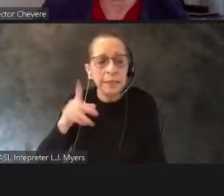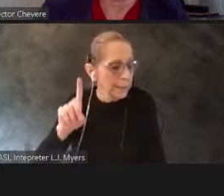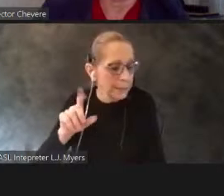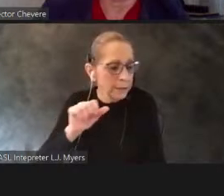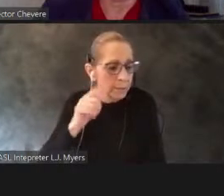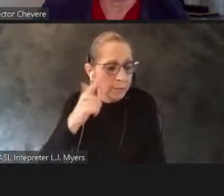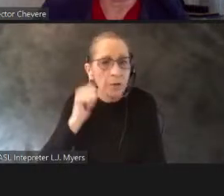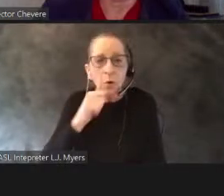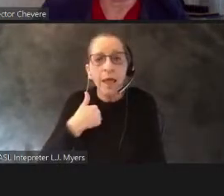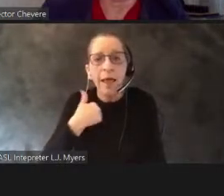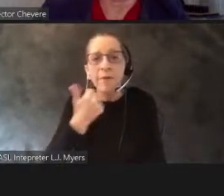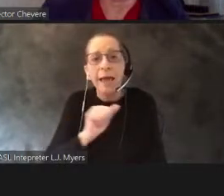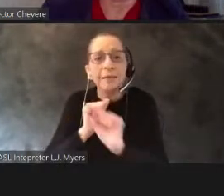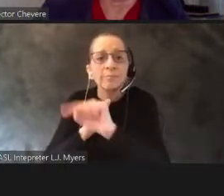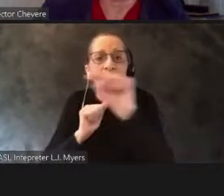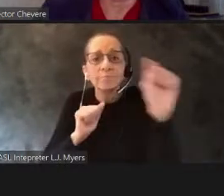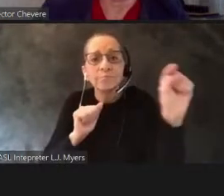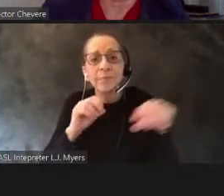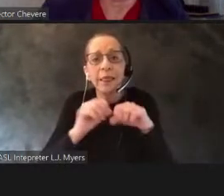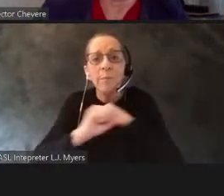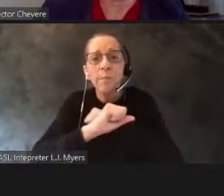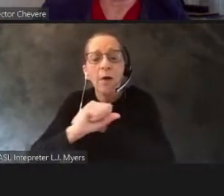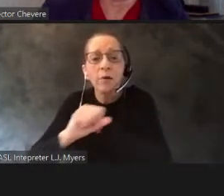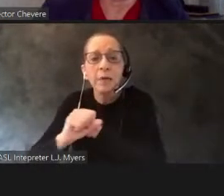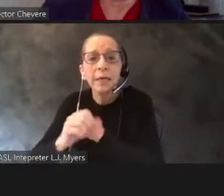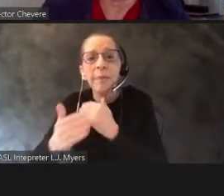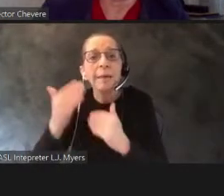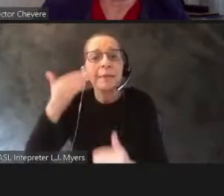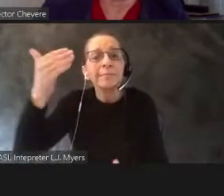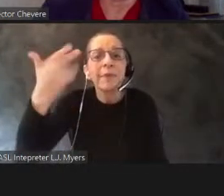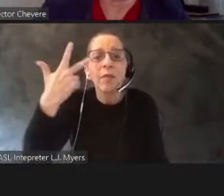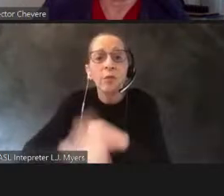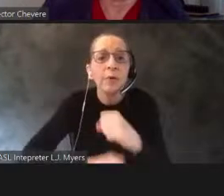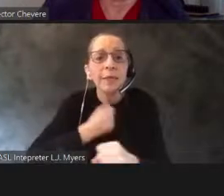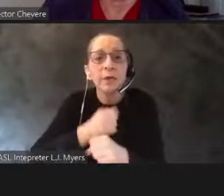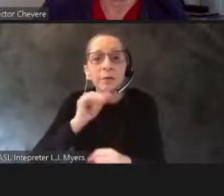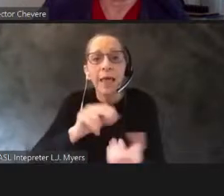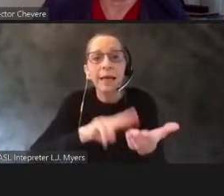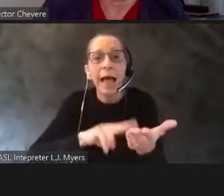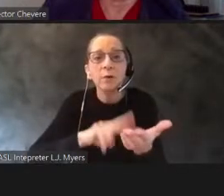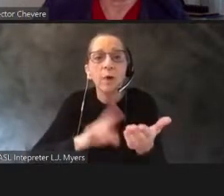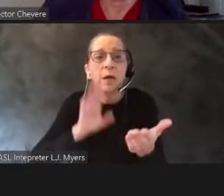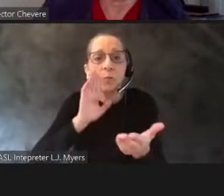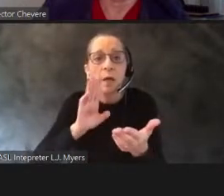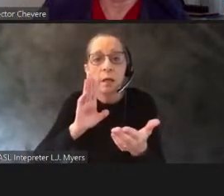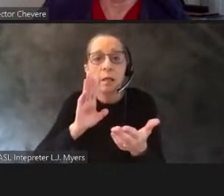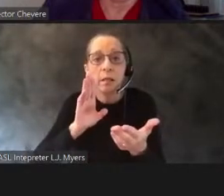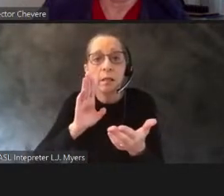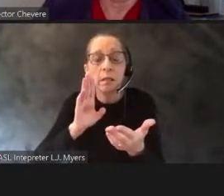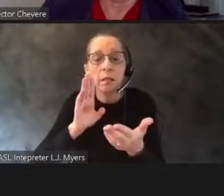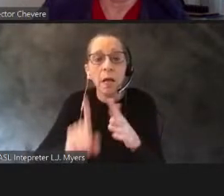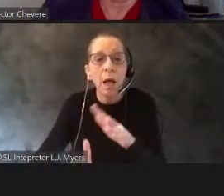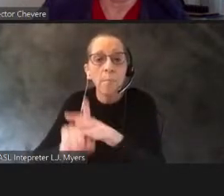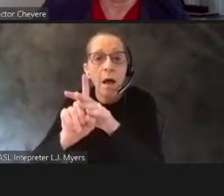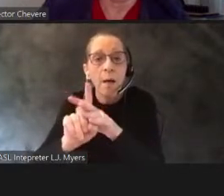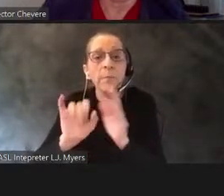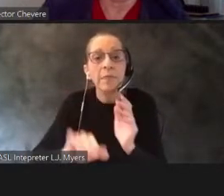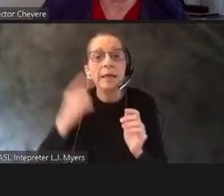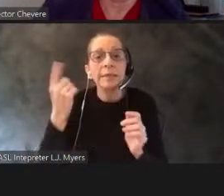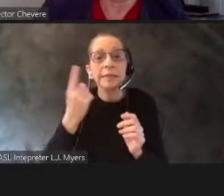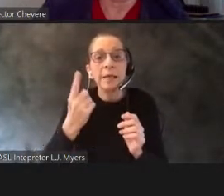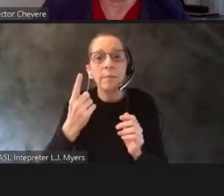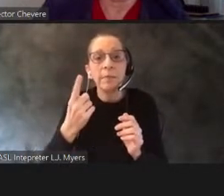market. And down the road, maybe in 3 years or something, that contract is going to come up. That is something that